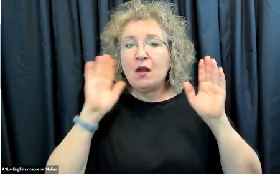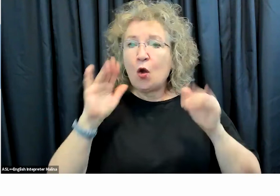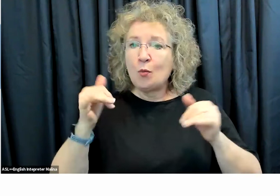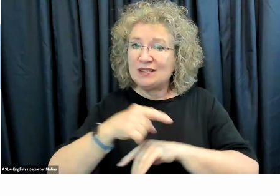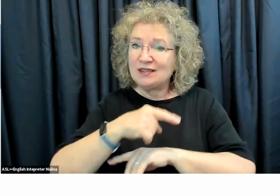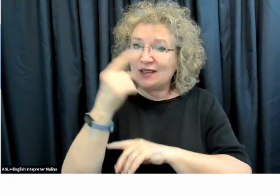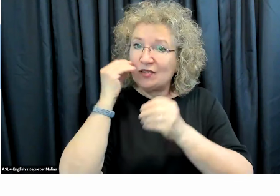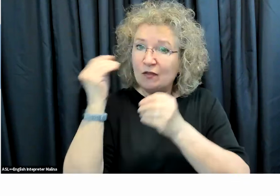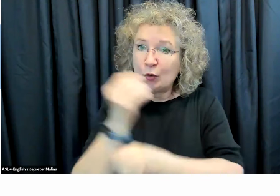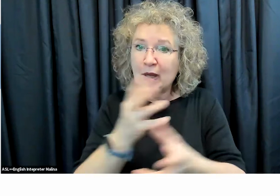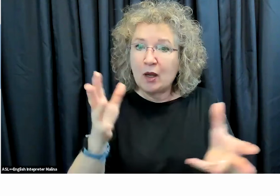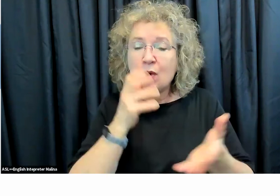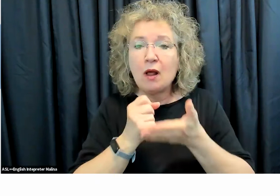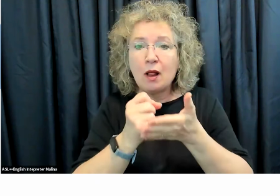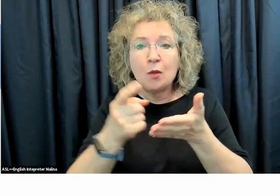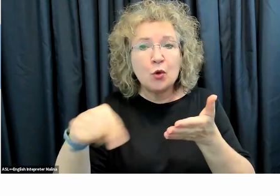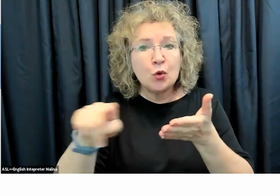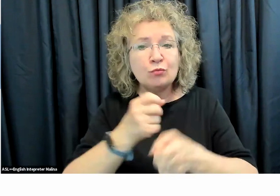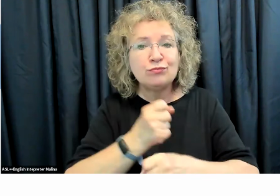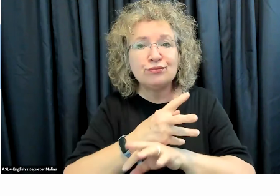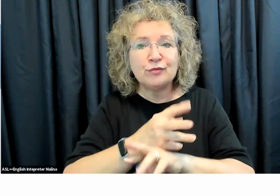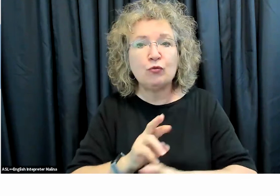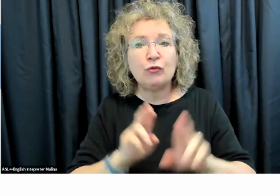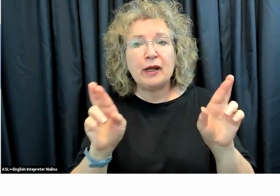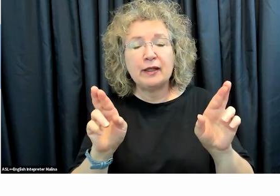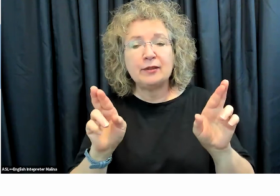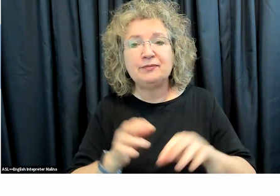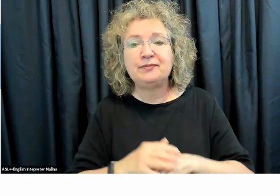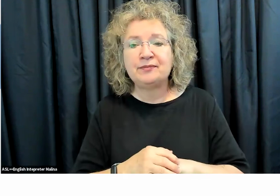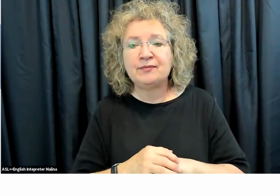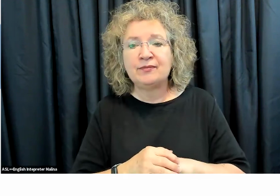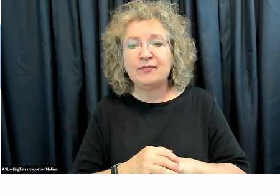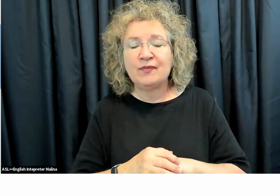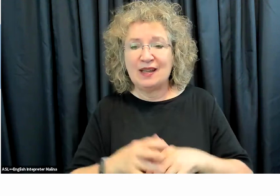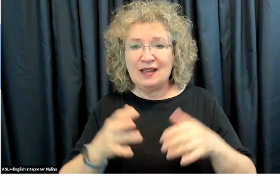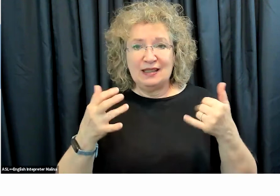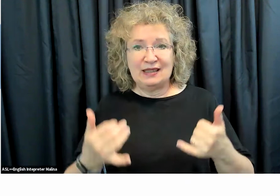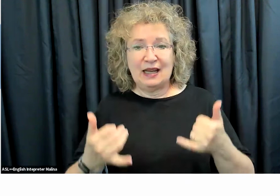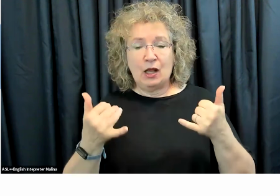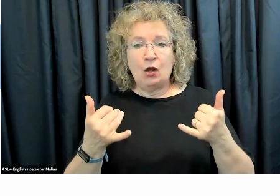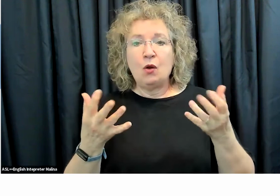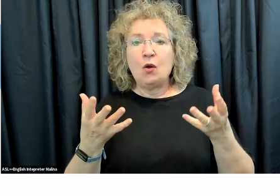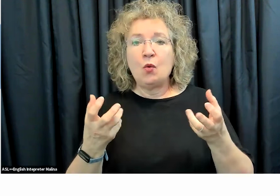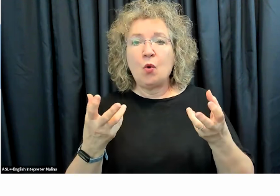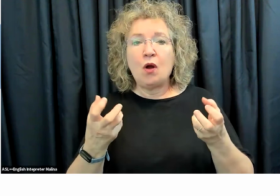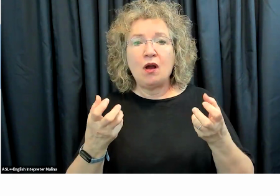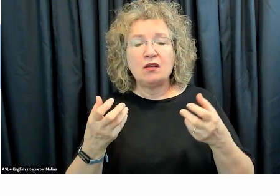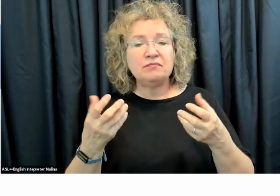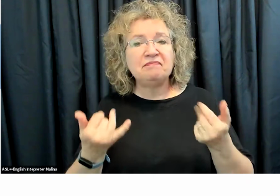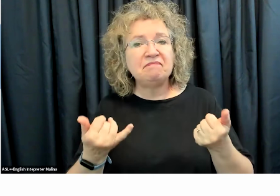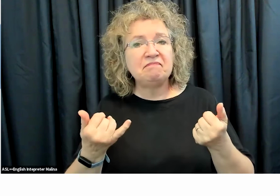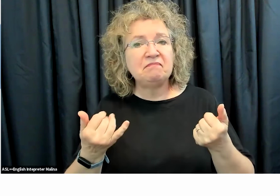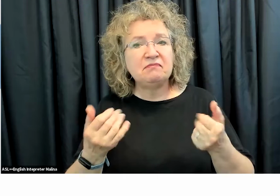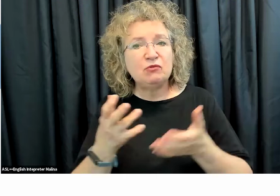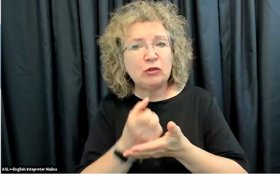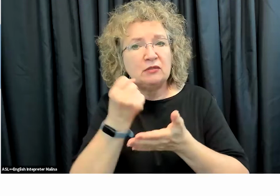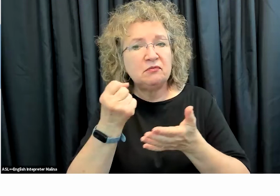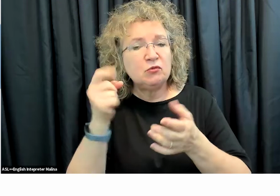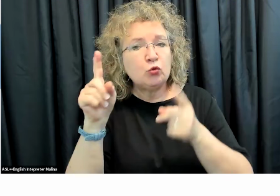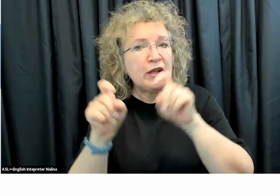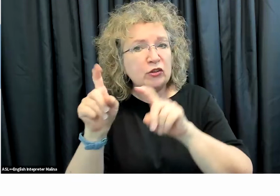help you and your organization become more prepared. At this time, we would like to give you the opportunity to ask